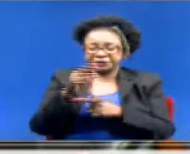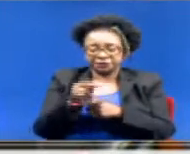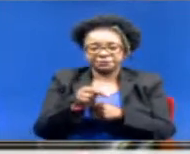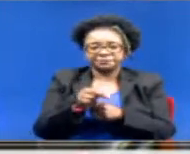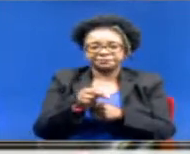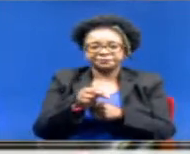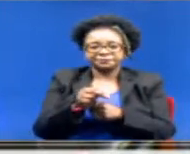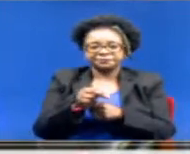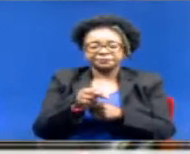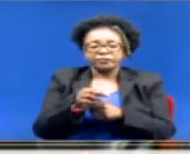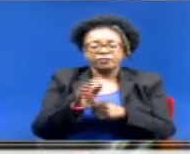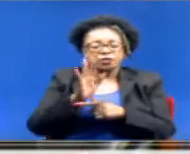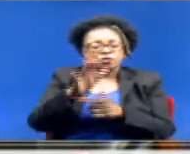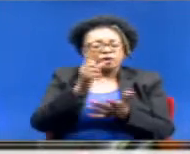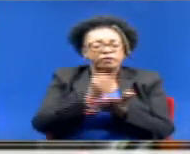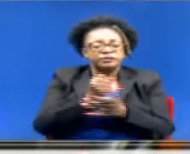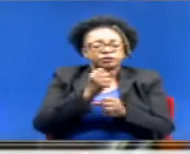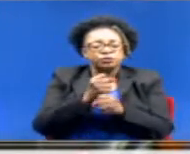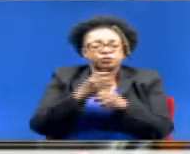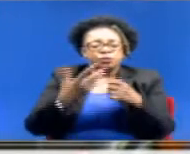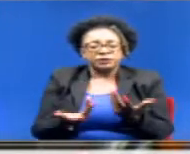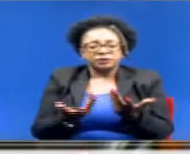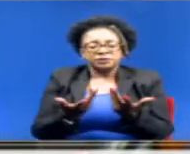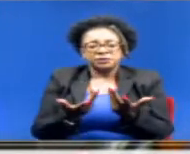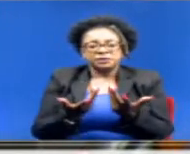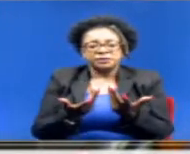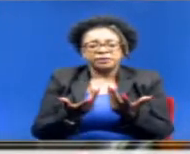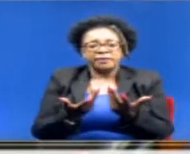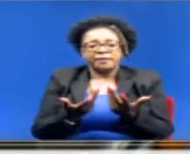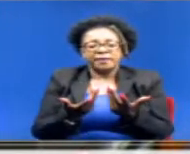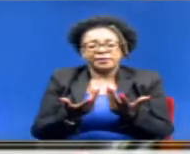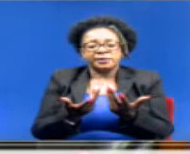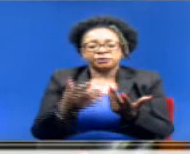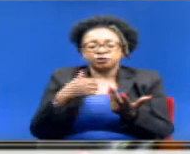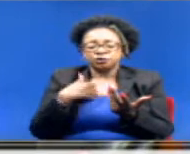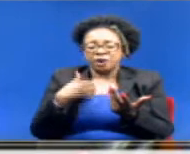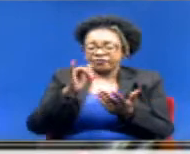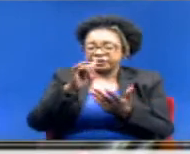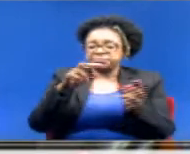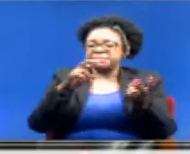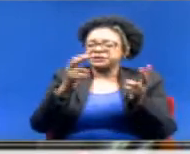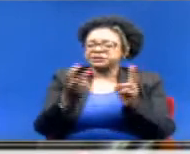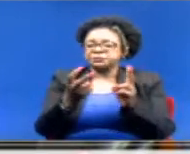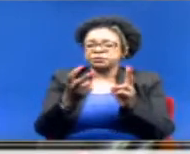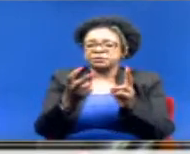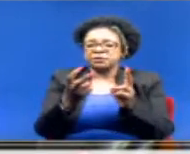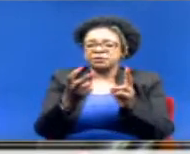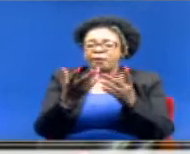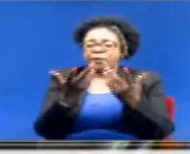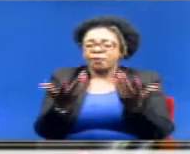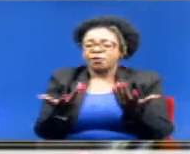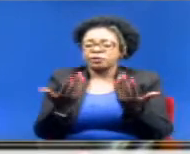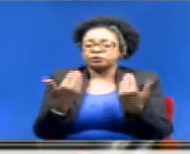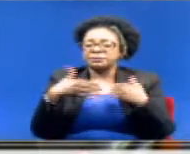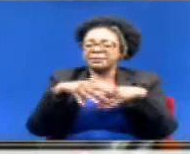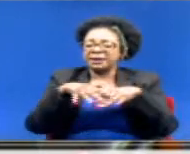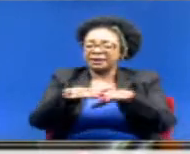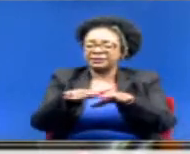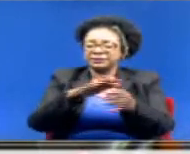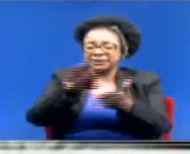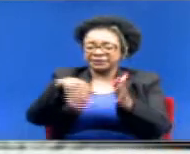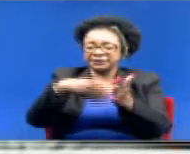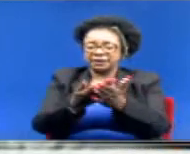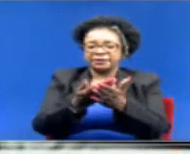What is your office going to do to remove that perception or to streamline this entire concept of